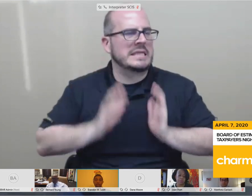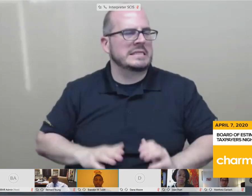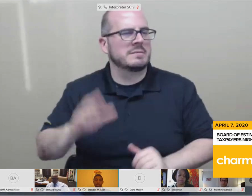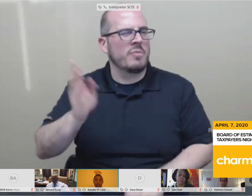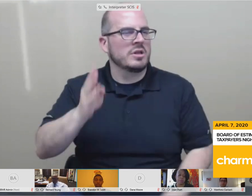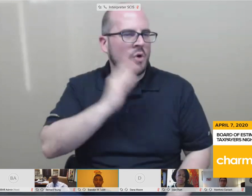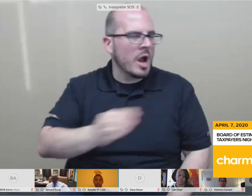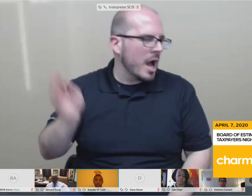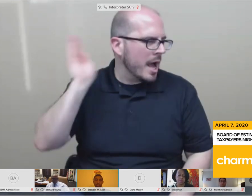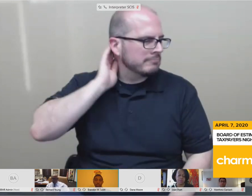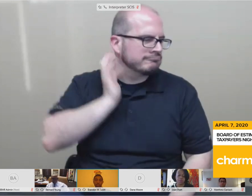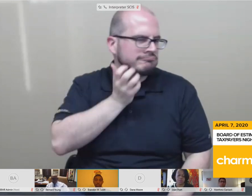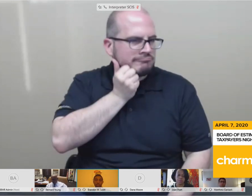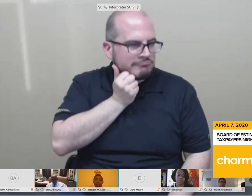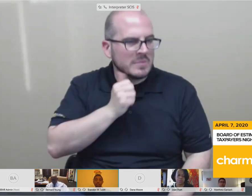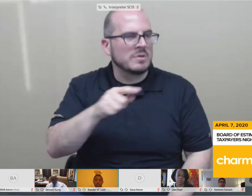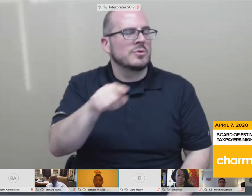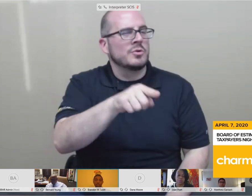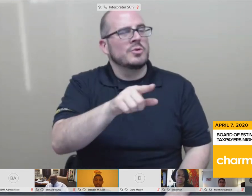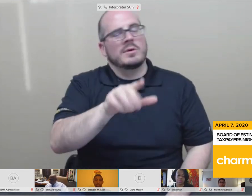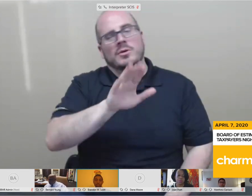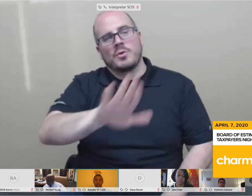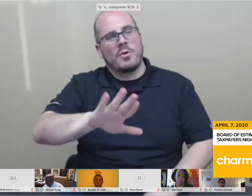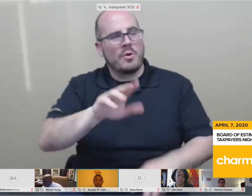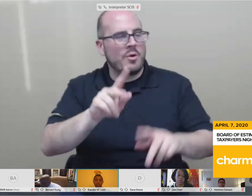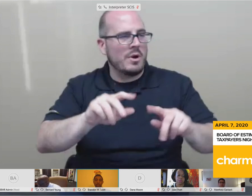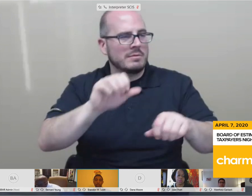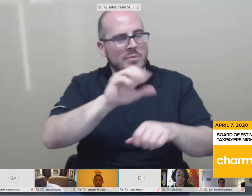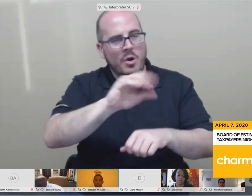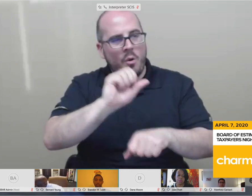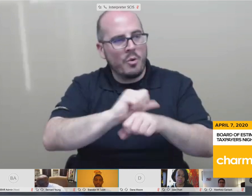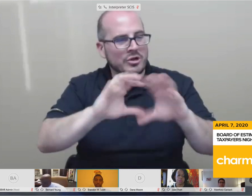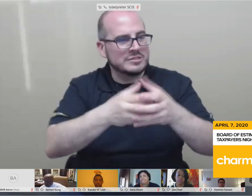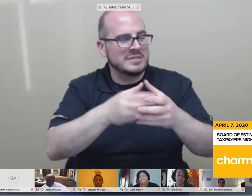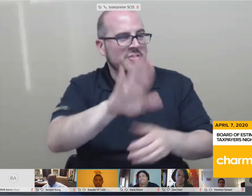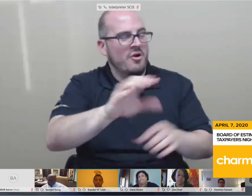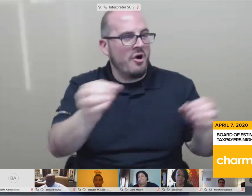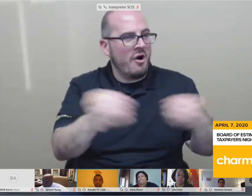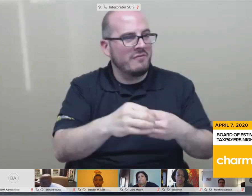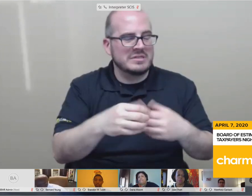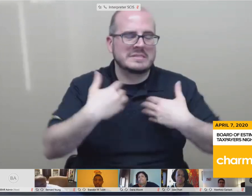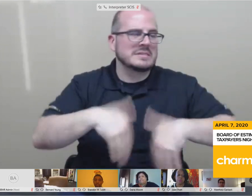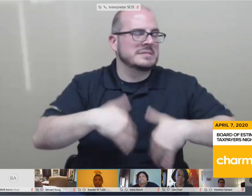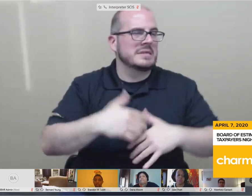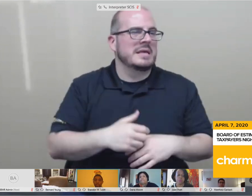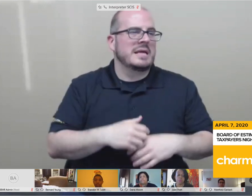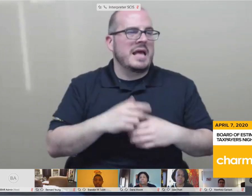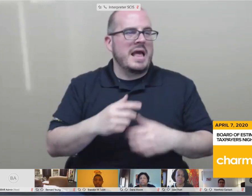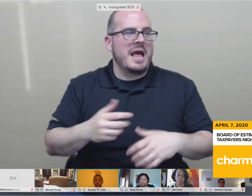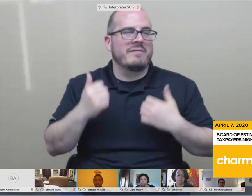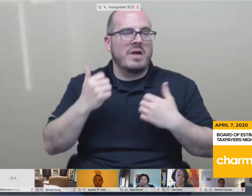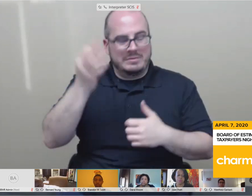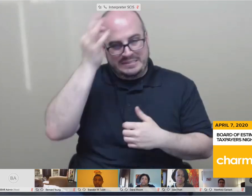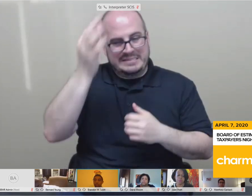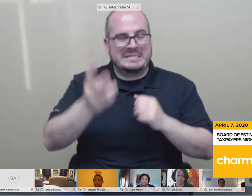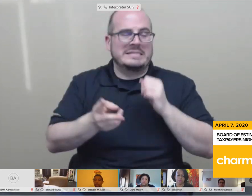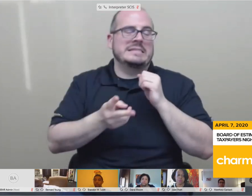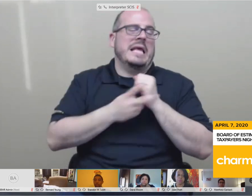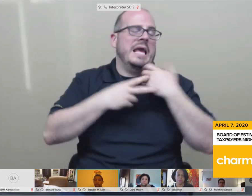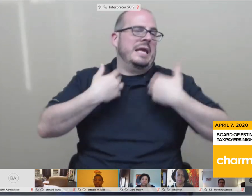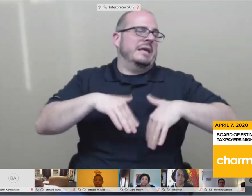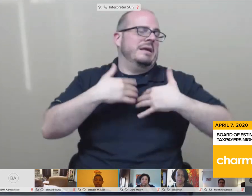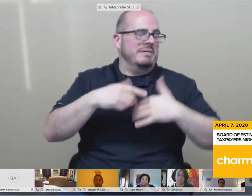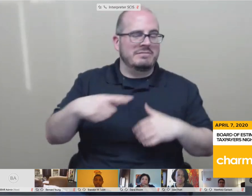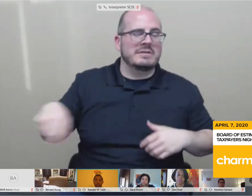that you and your office have saved the city from lots of things over the years. So I want to first say thank you for being a great